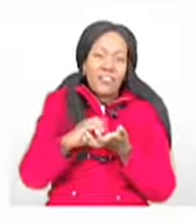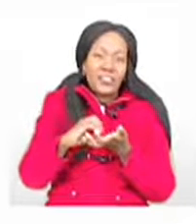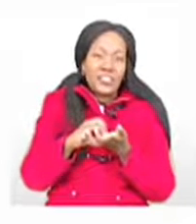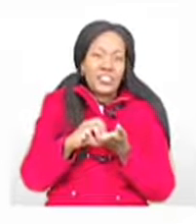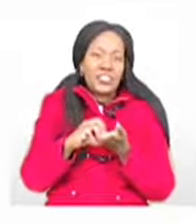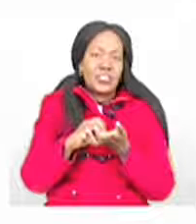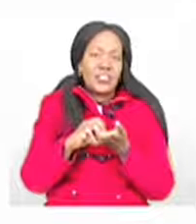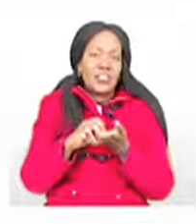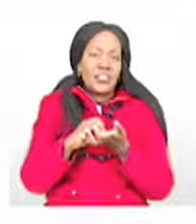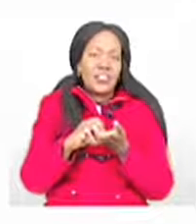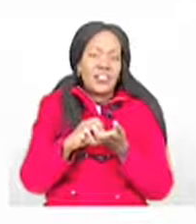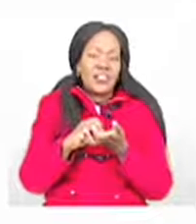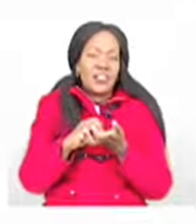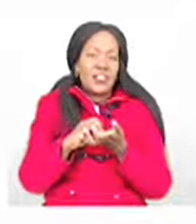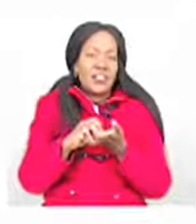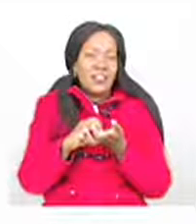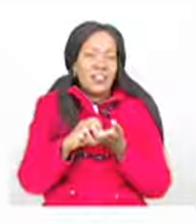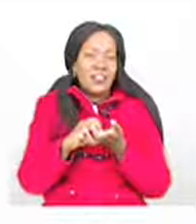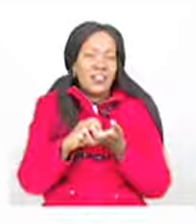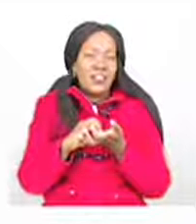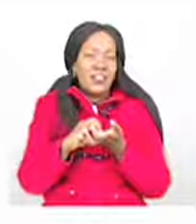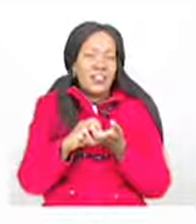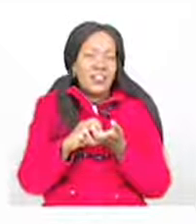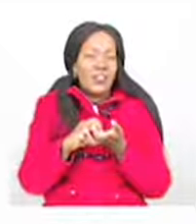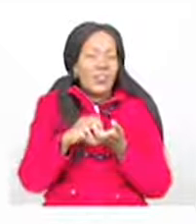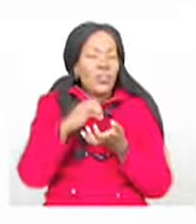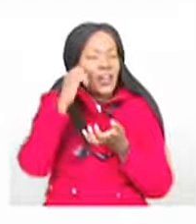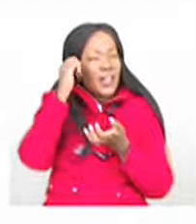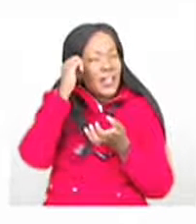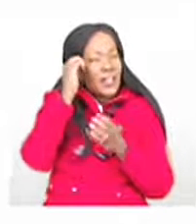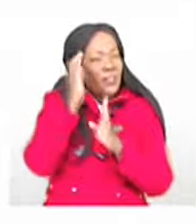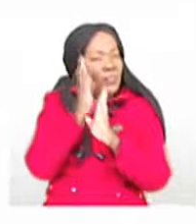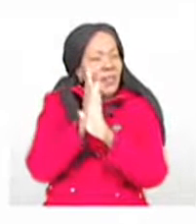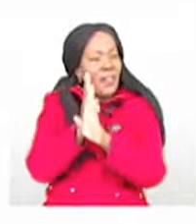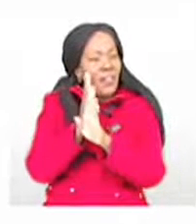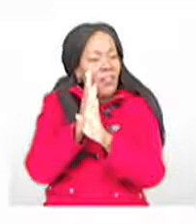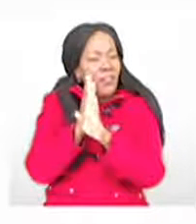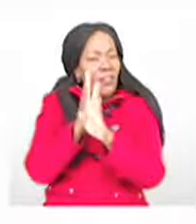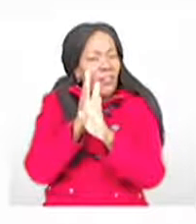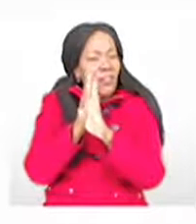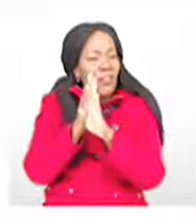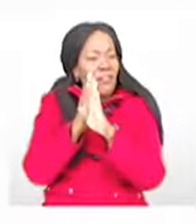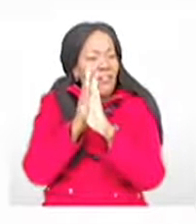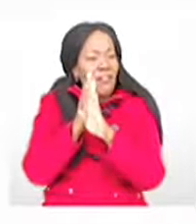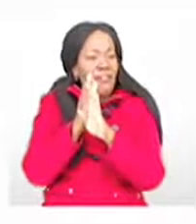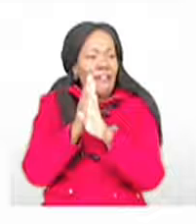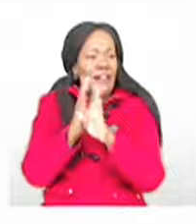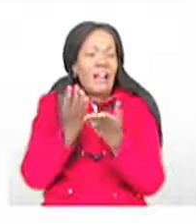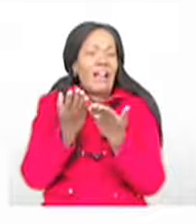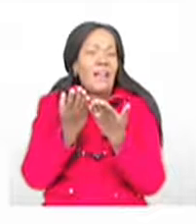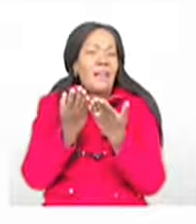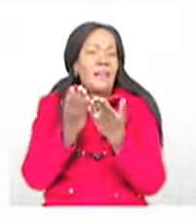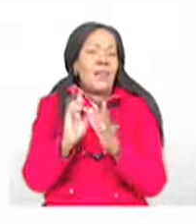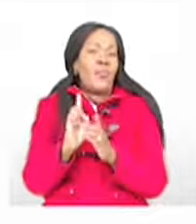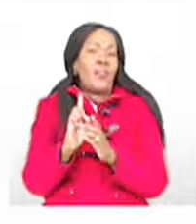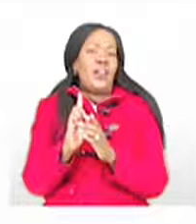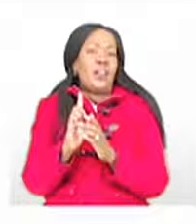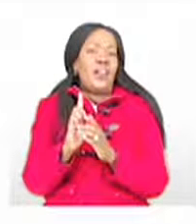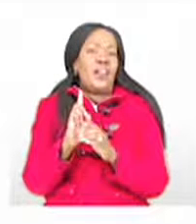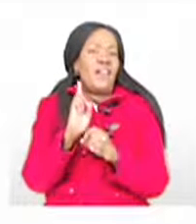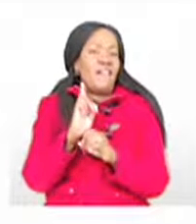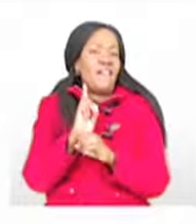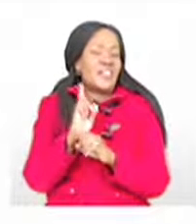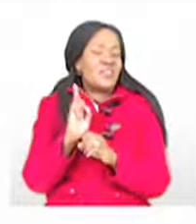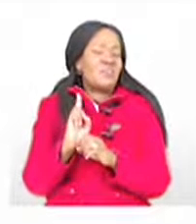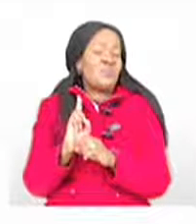more. We need to know the sequence of these events. What happened first?